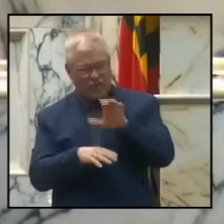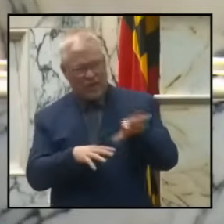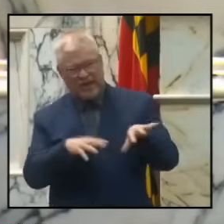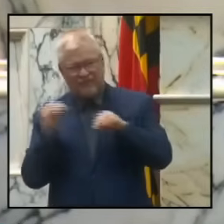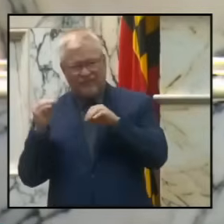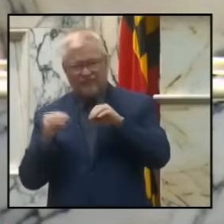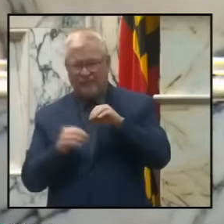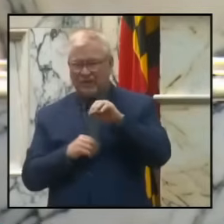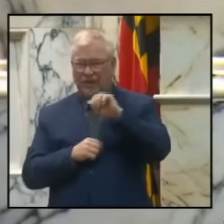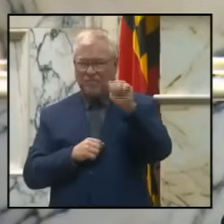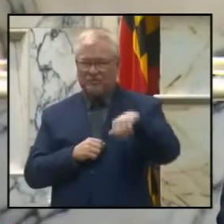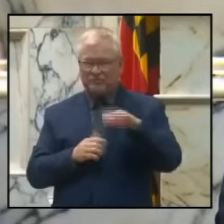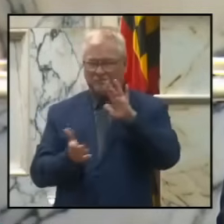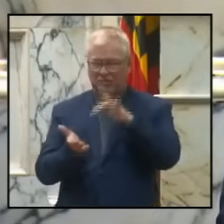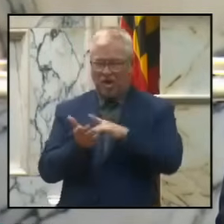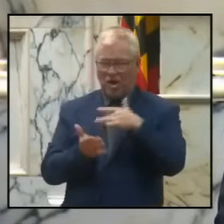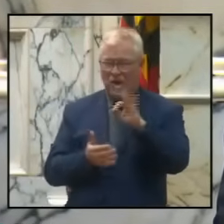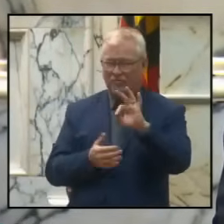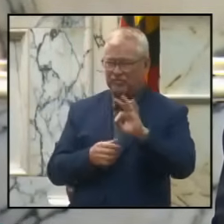of COVID-19.